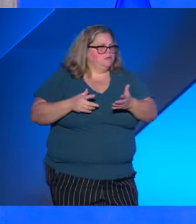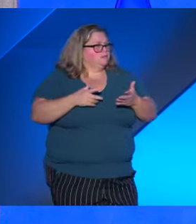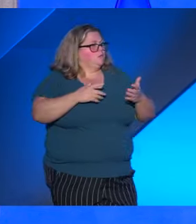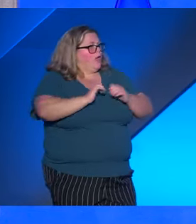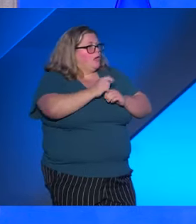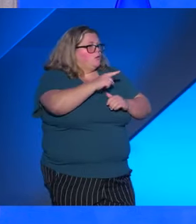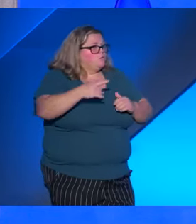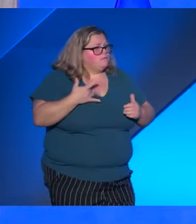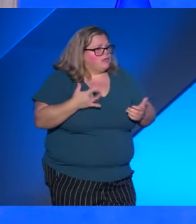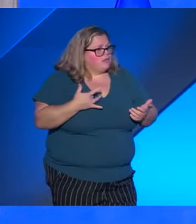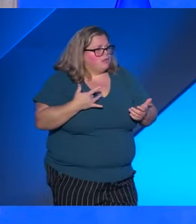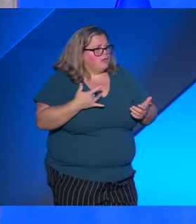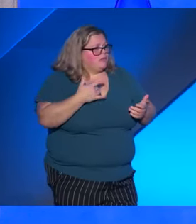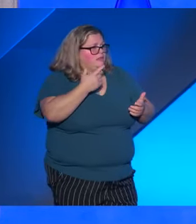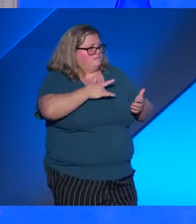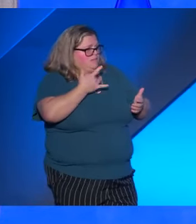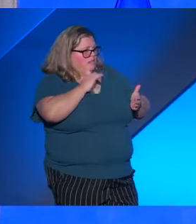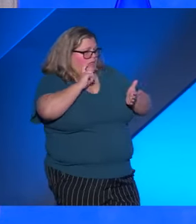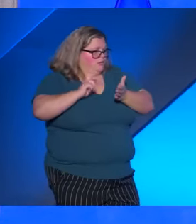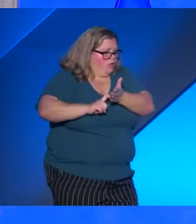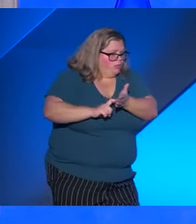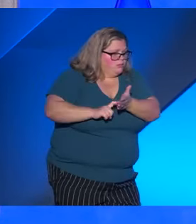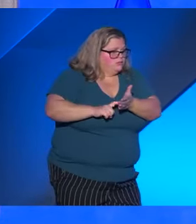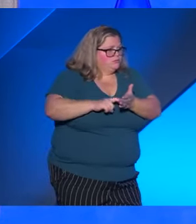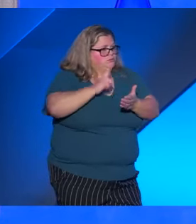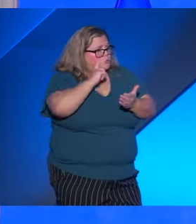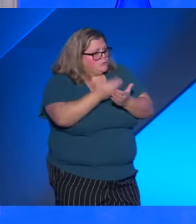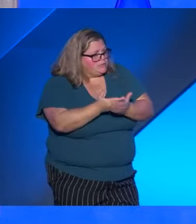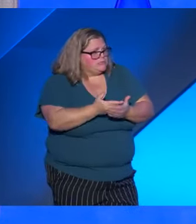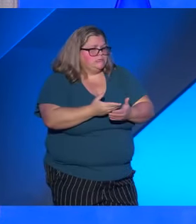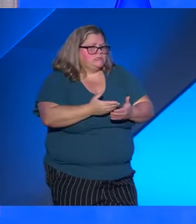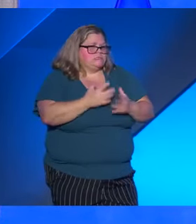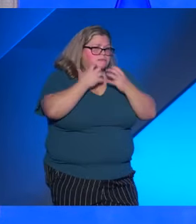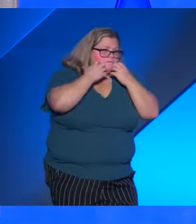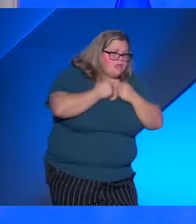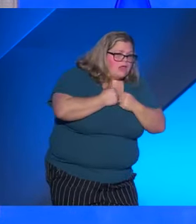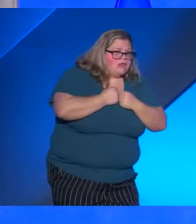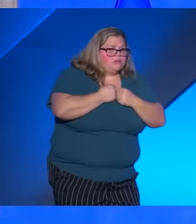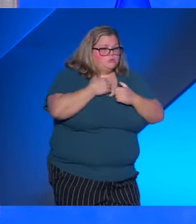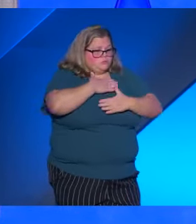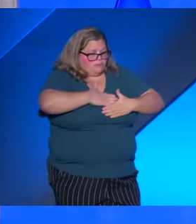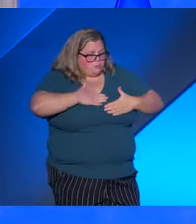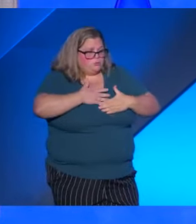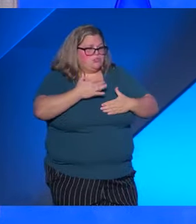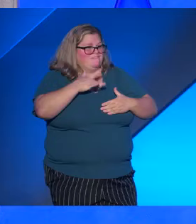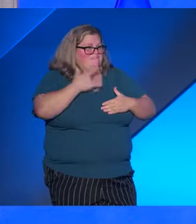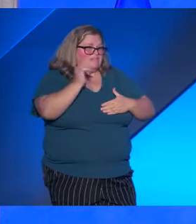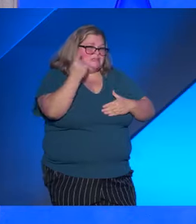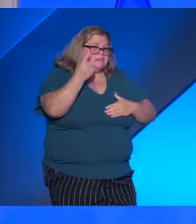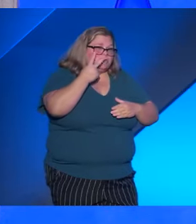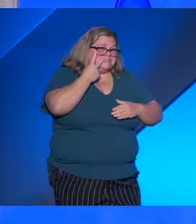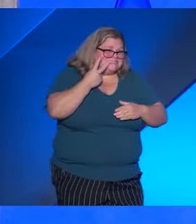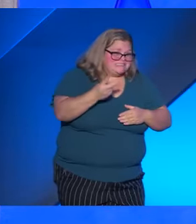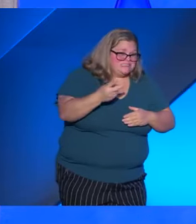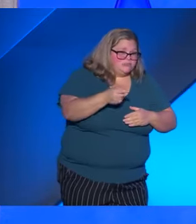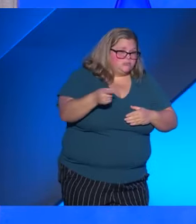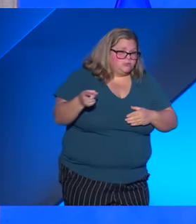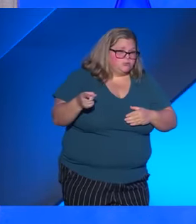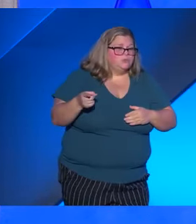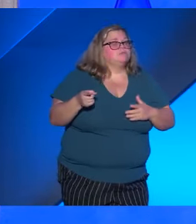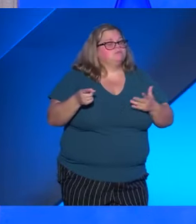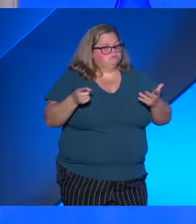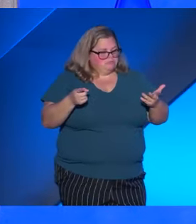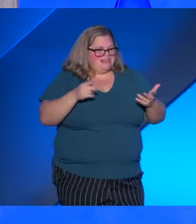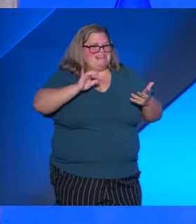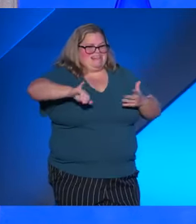feel acknowledged, witnessed, valued, appreciated? Do you feel seen? That is the way that we begin